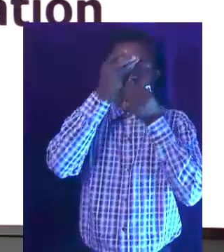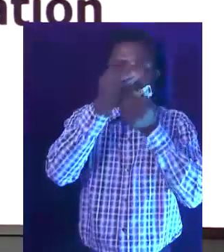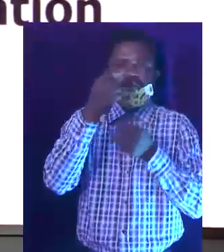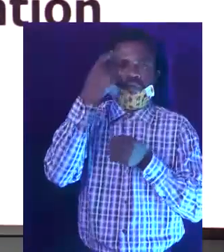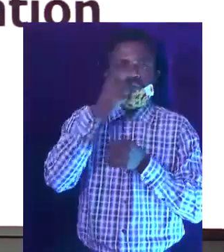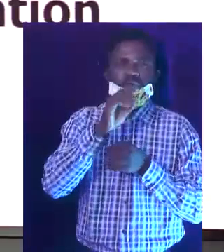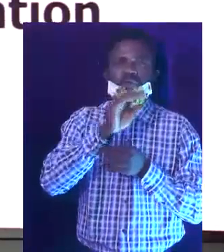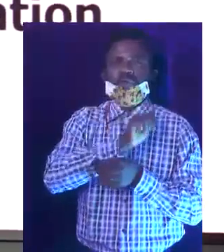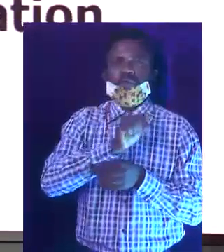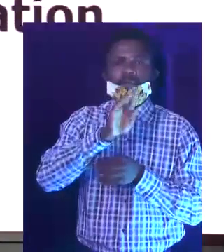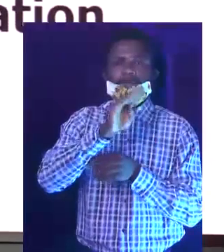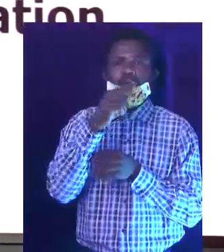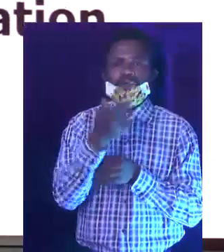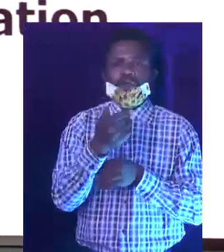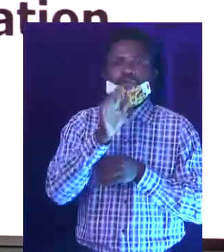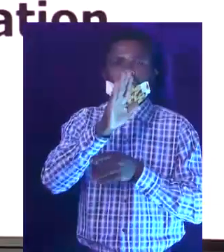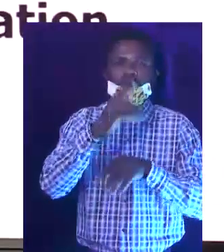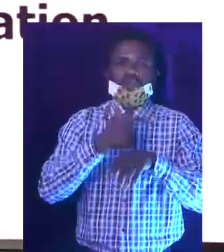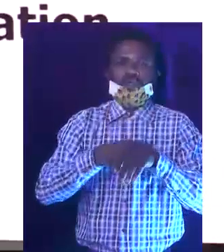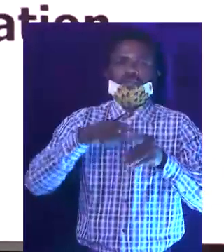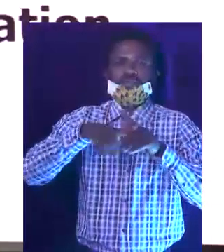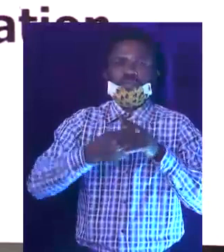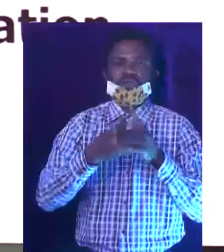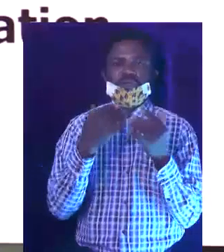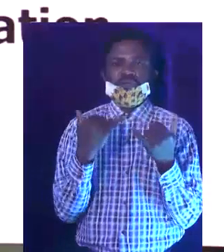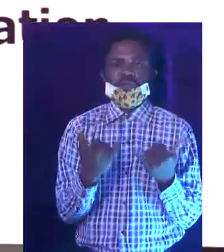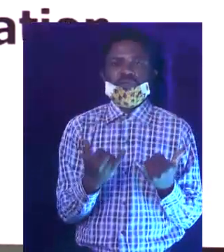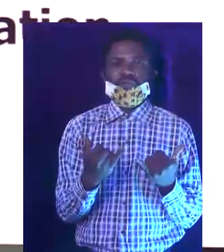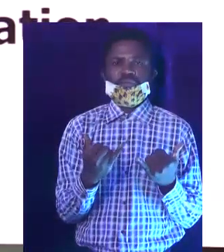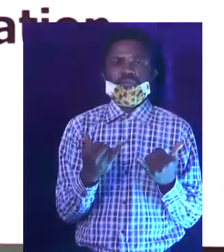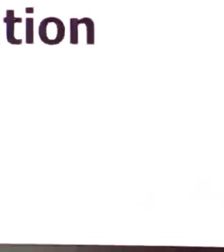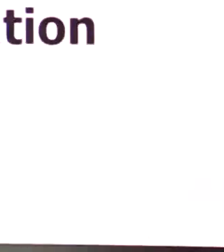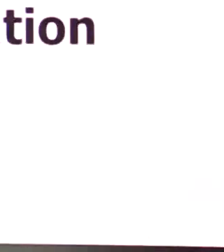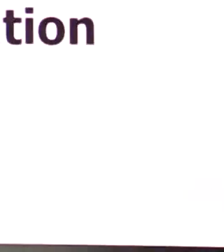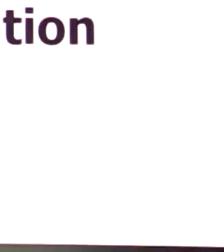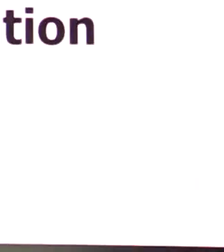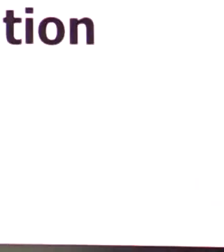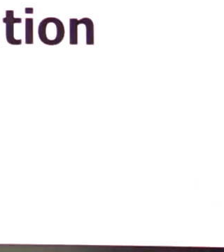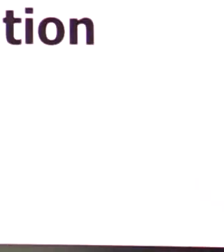information for a biography. Your time starts now.